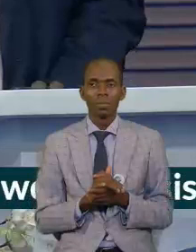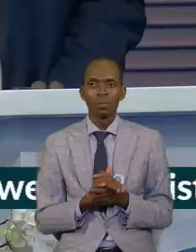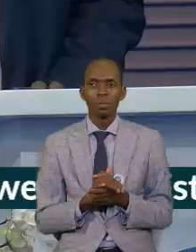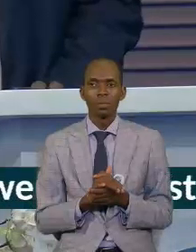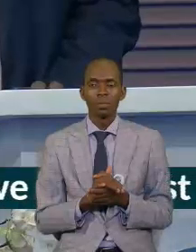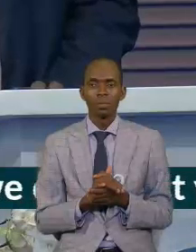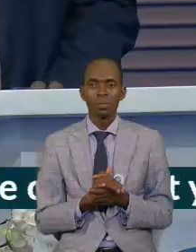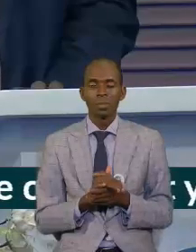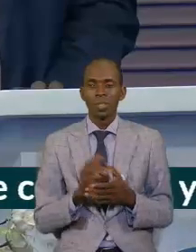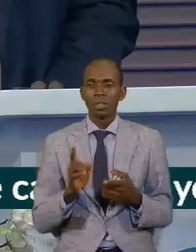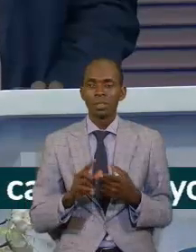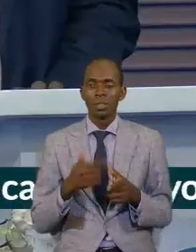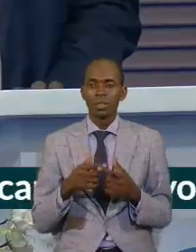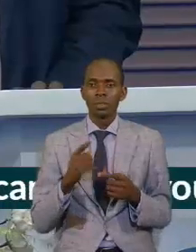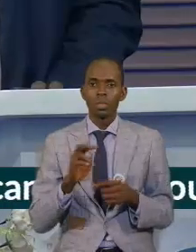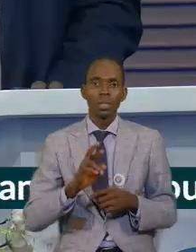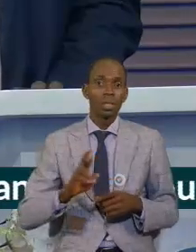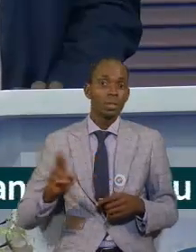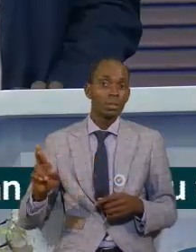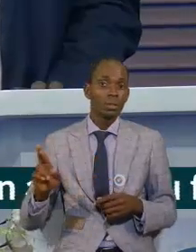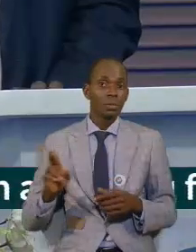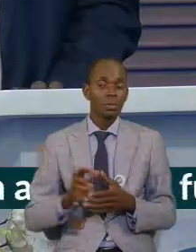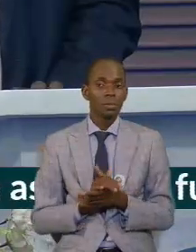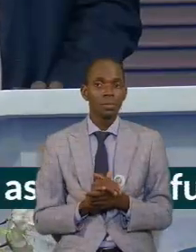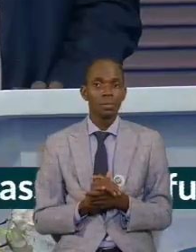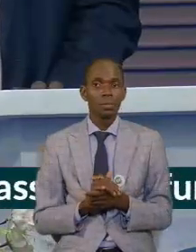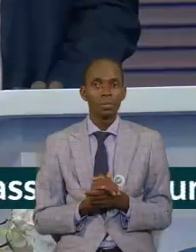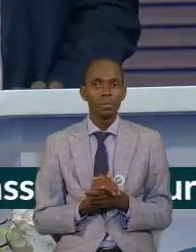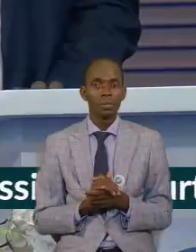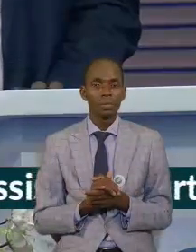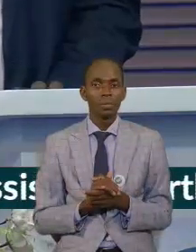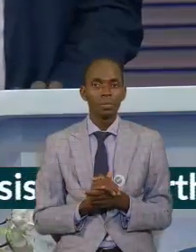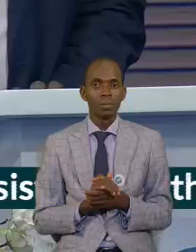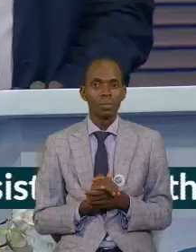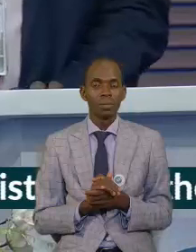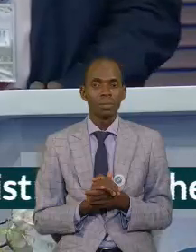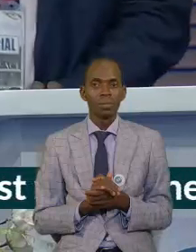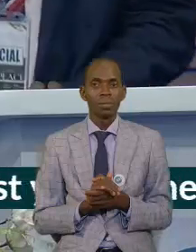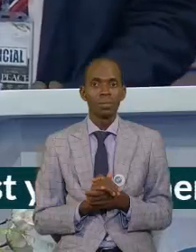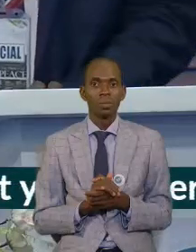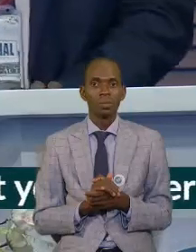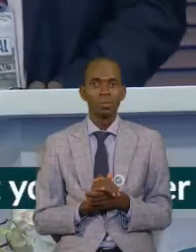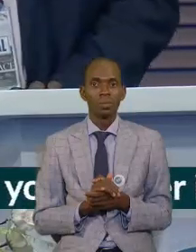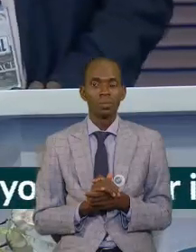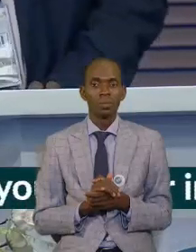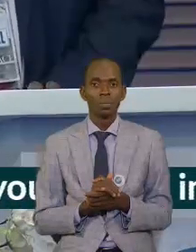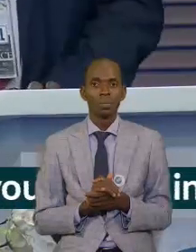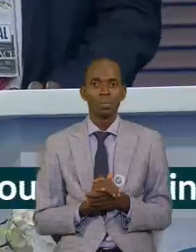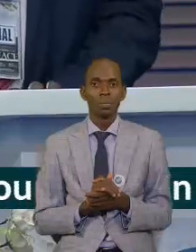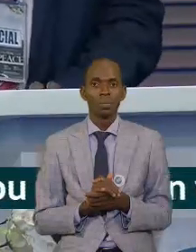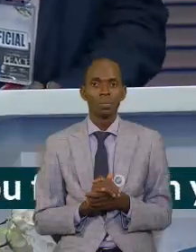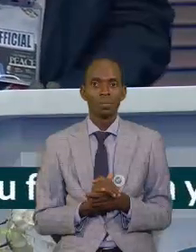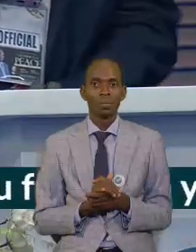right. Est-ce que nous pouvons voir le drapeau agité? Is the flag raised up there?